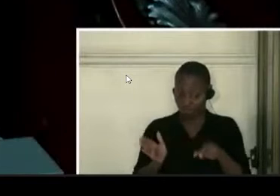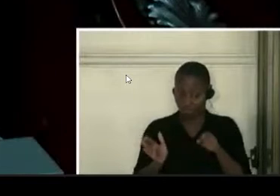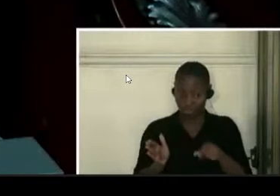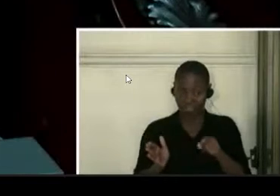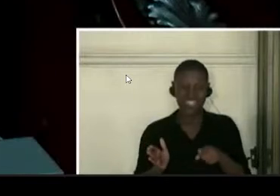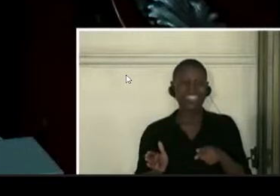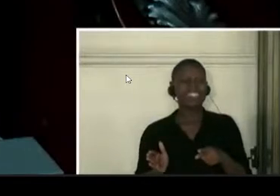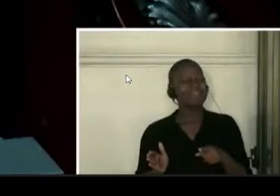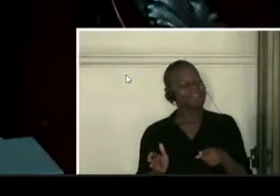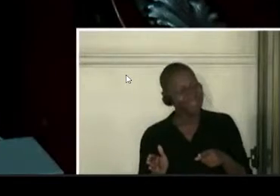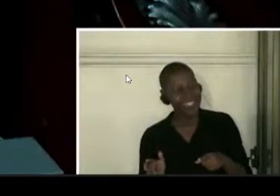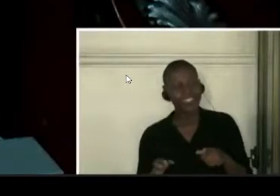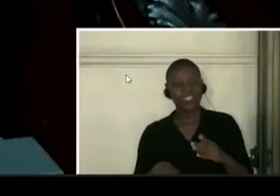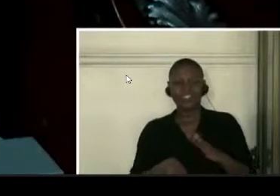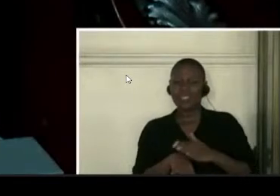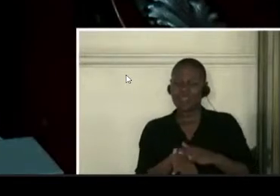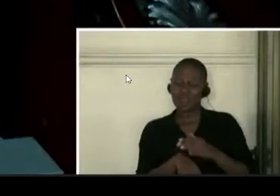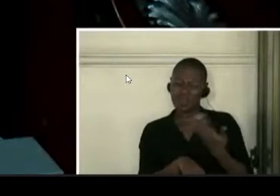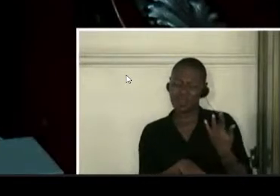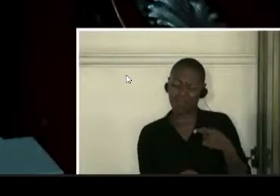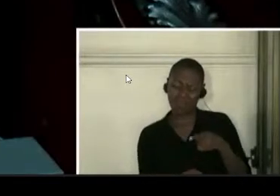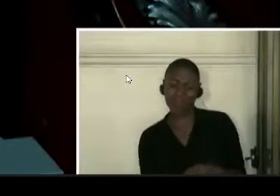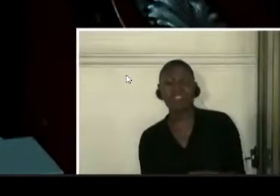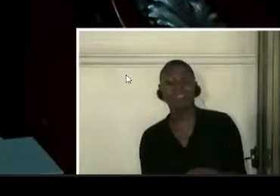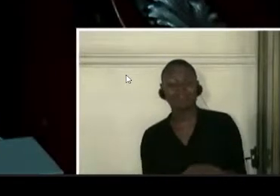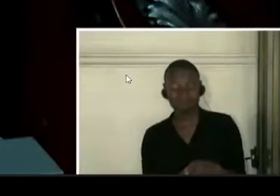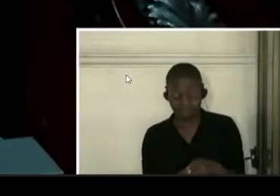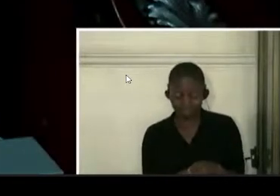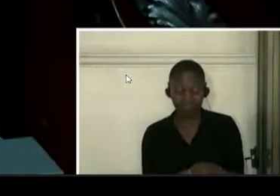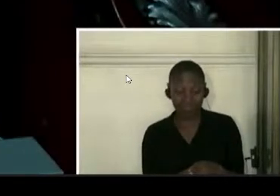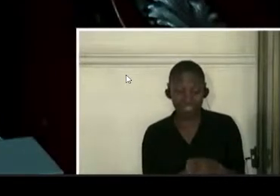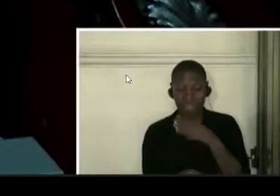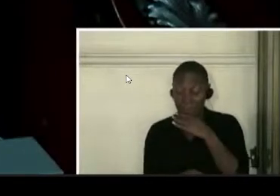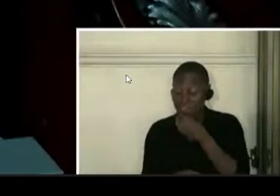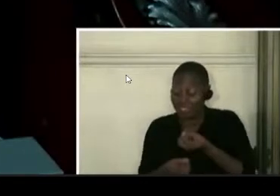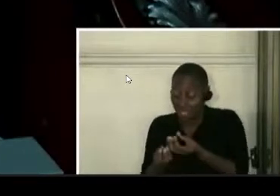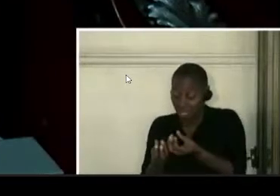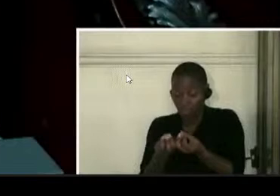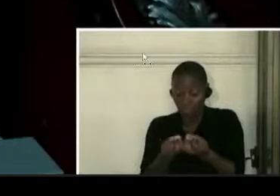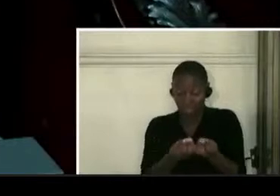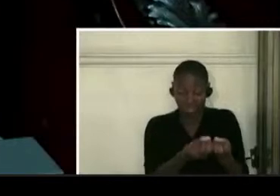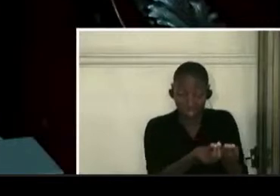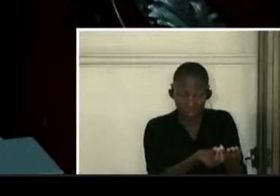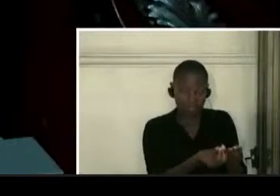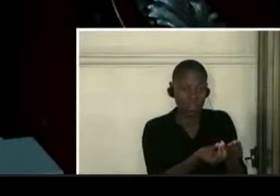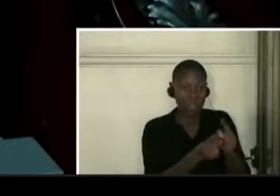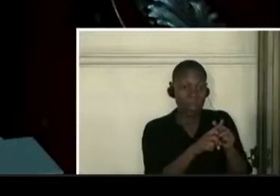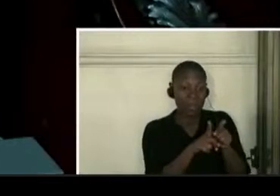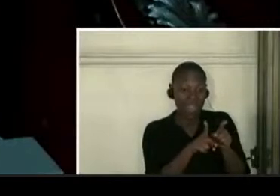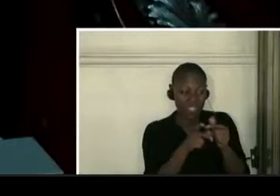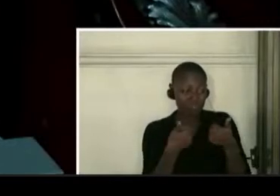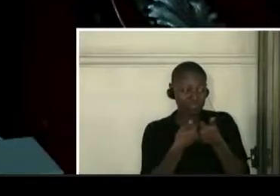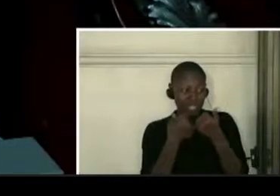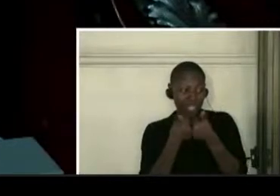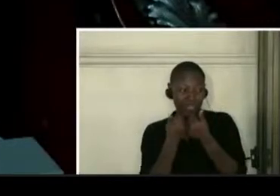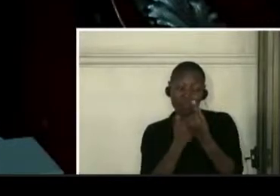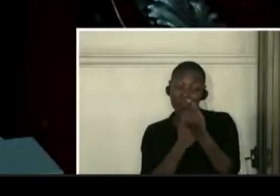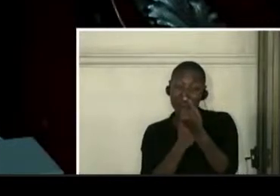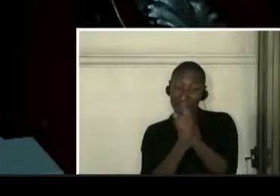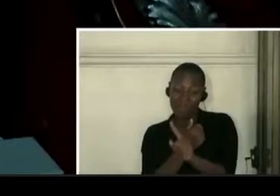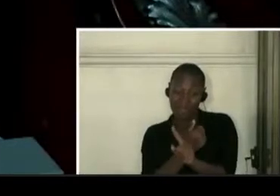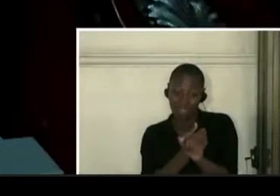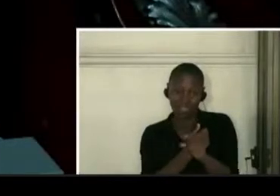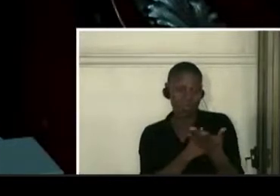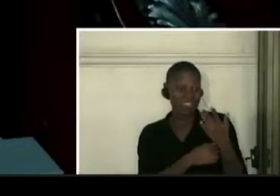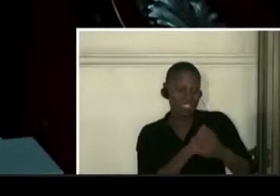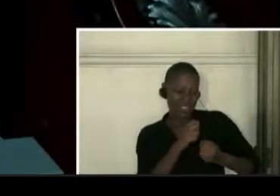ispeedi amatayitela kade ehamba ngaso besiphansi kakhulu kodwa futhi asisho ukuthi inselelo ebeyinkulu kakhulu kule